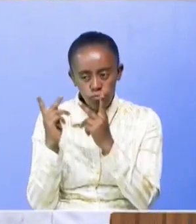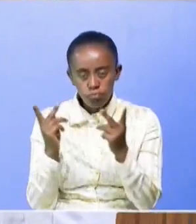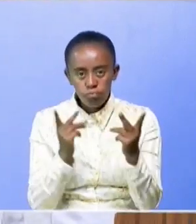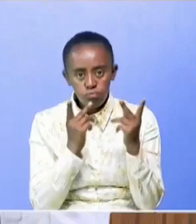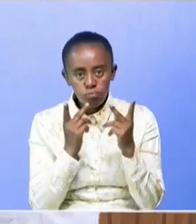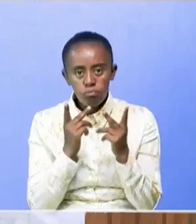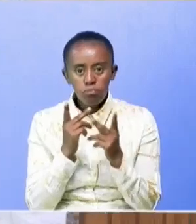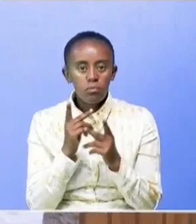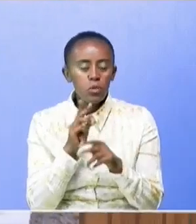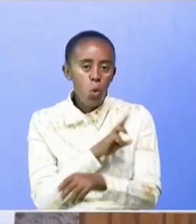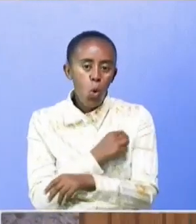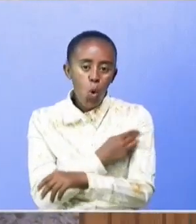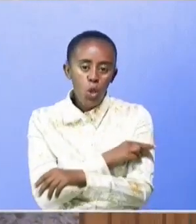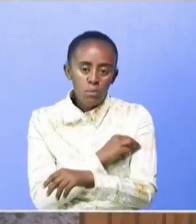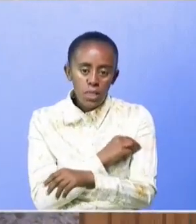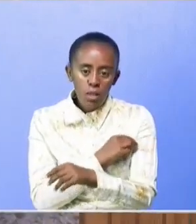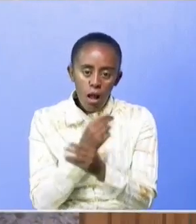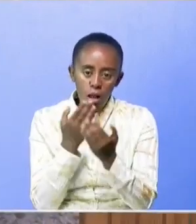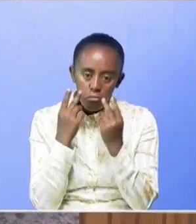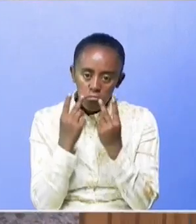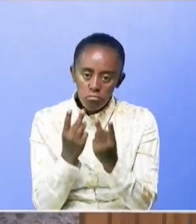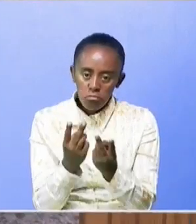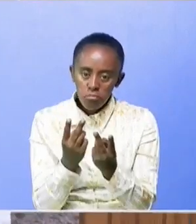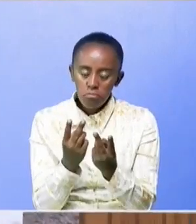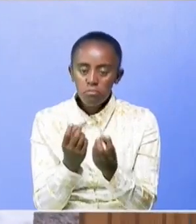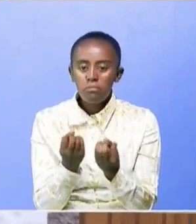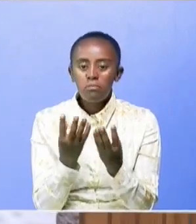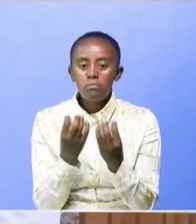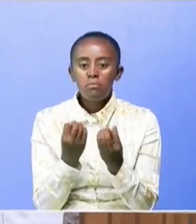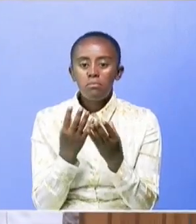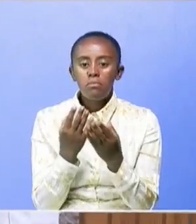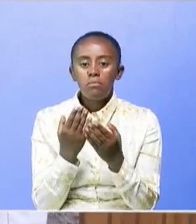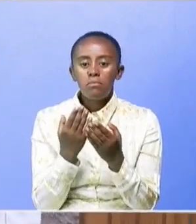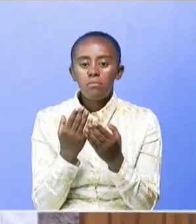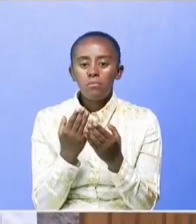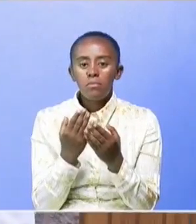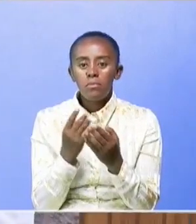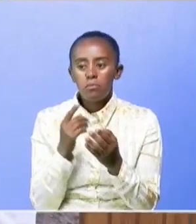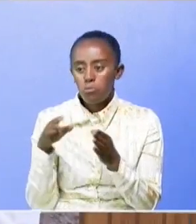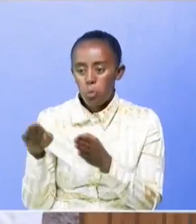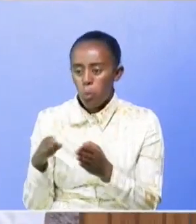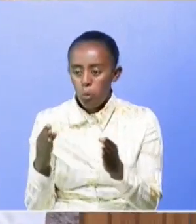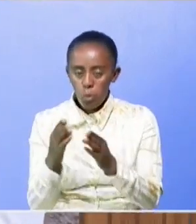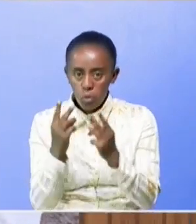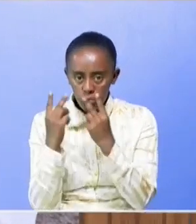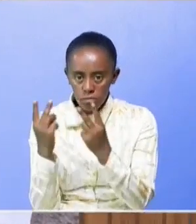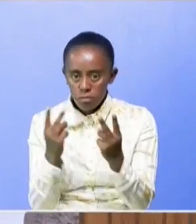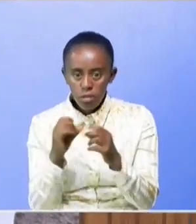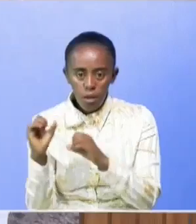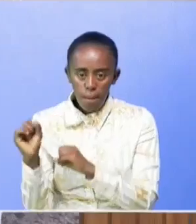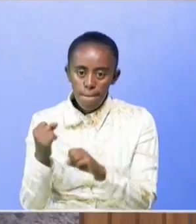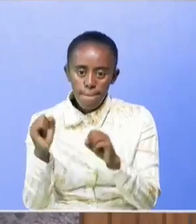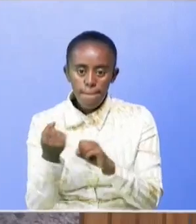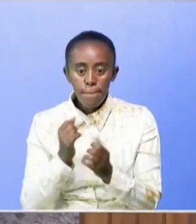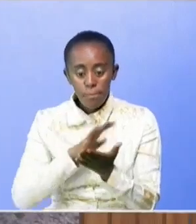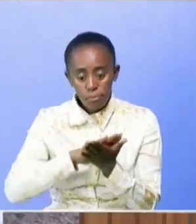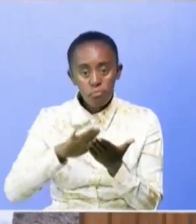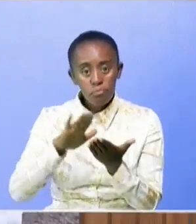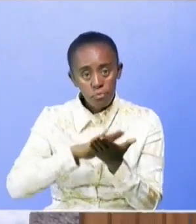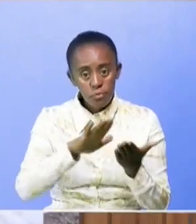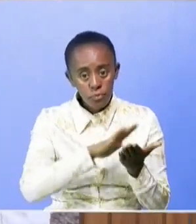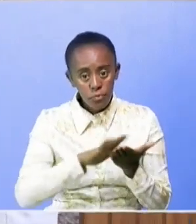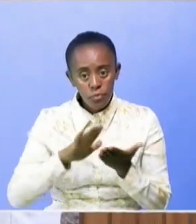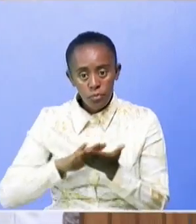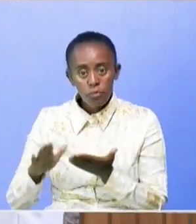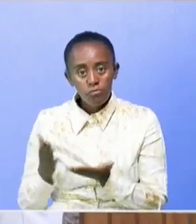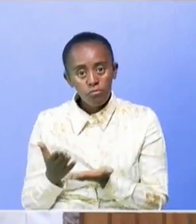in hospitals, you see a lot of people on the street cleaning their